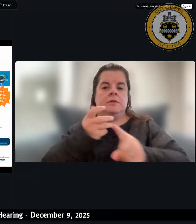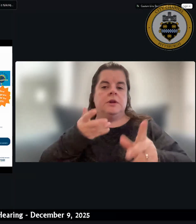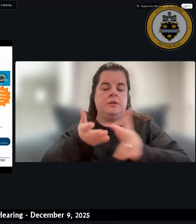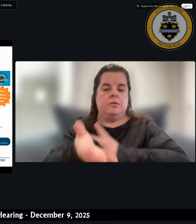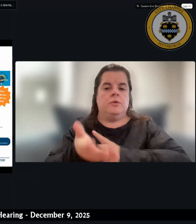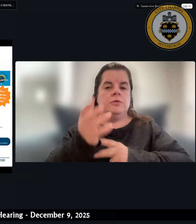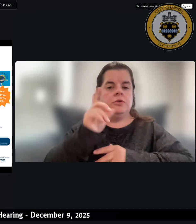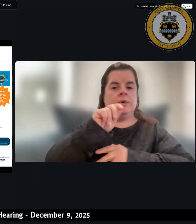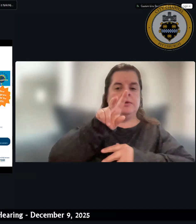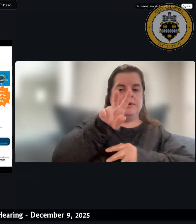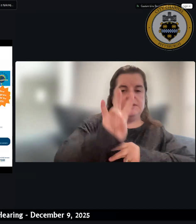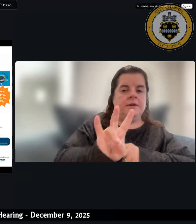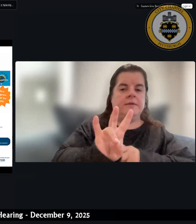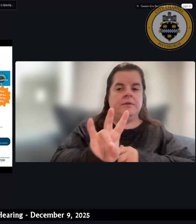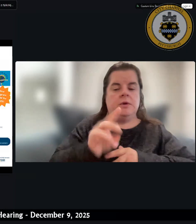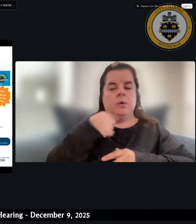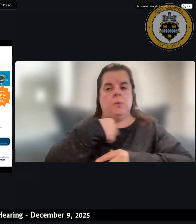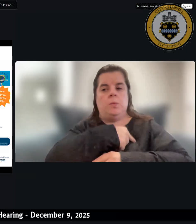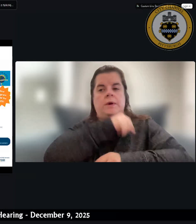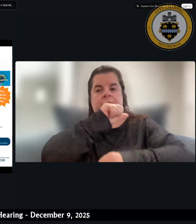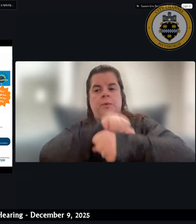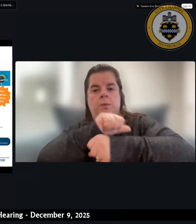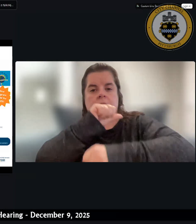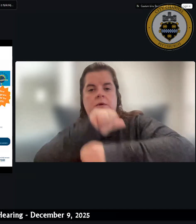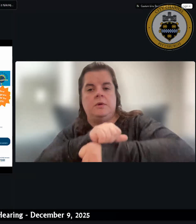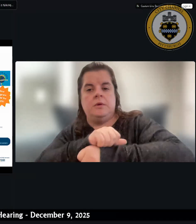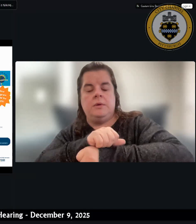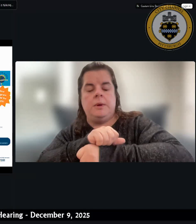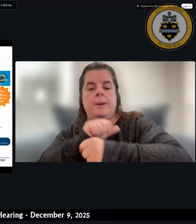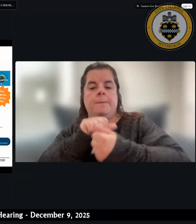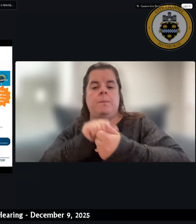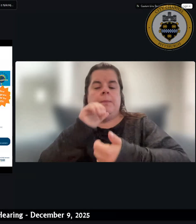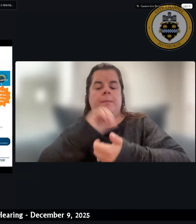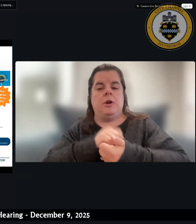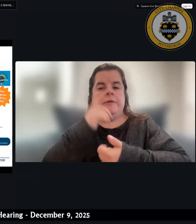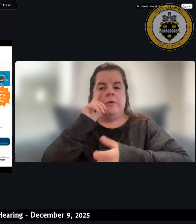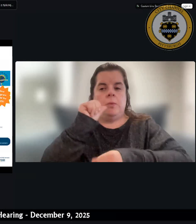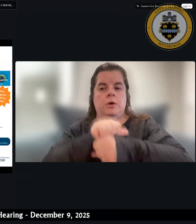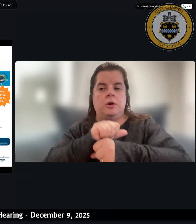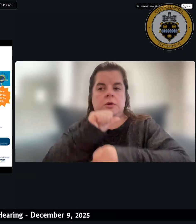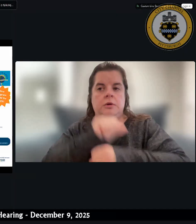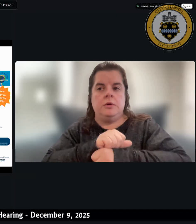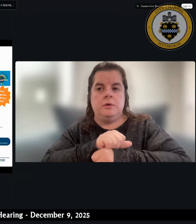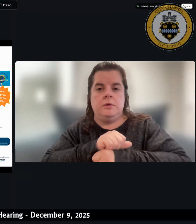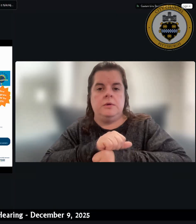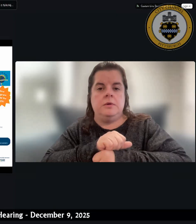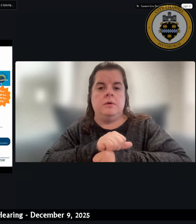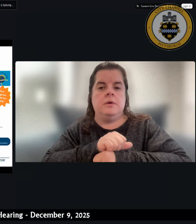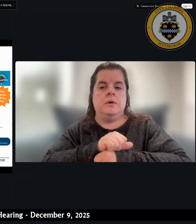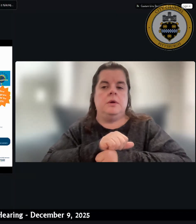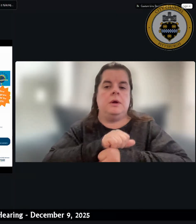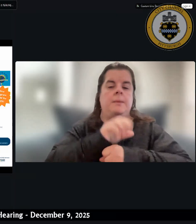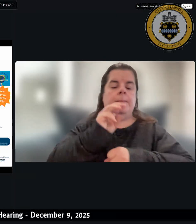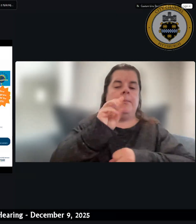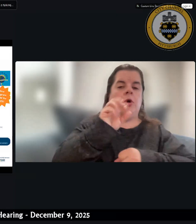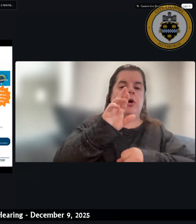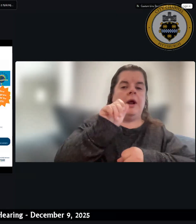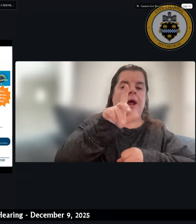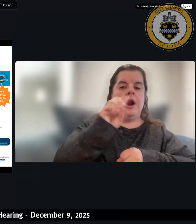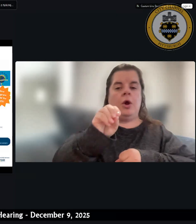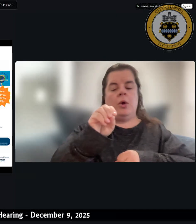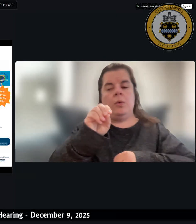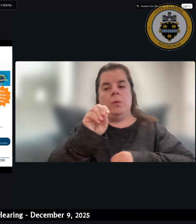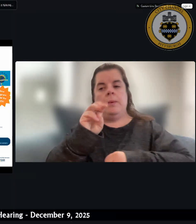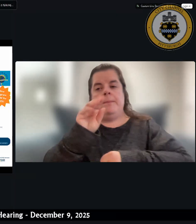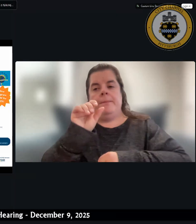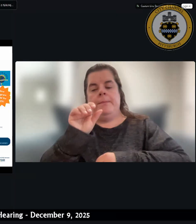2027. We actually have been working with Partner for Work and then the Inamorado administration at the county